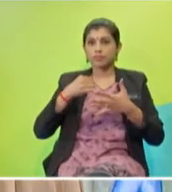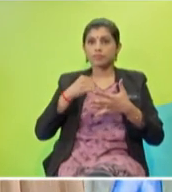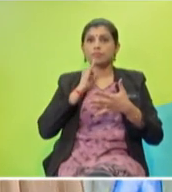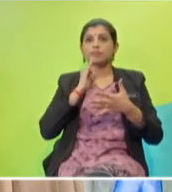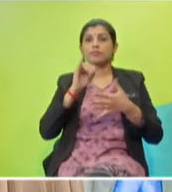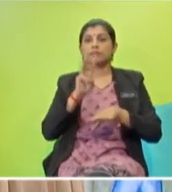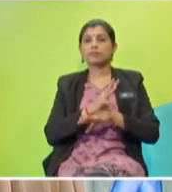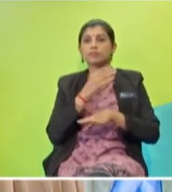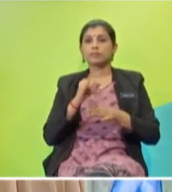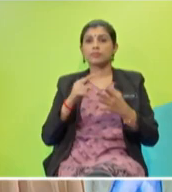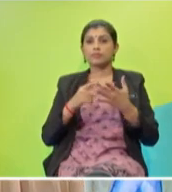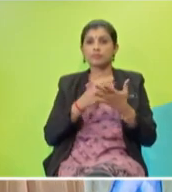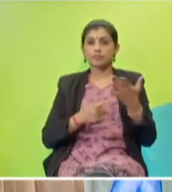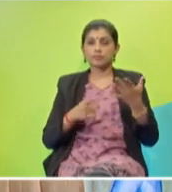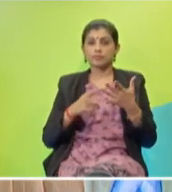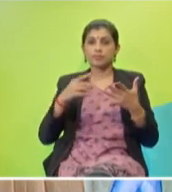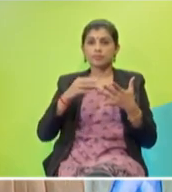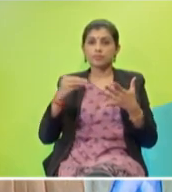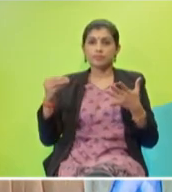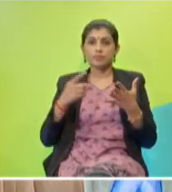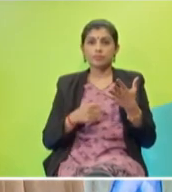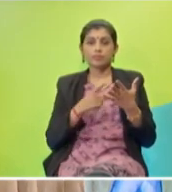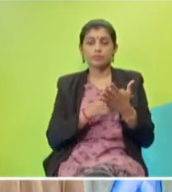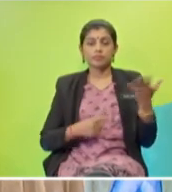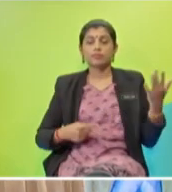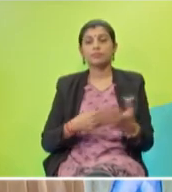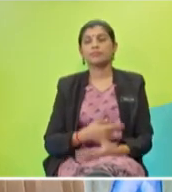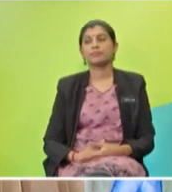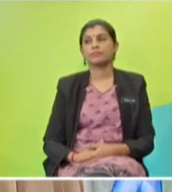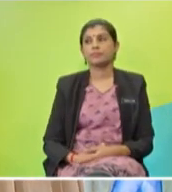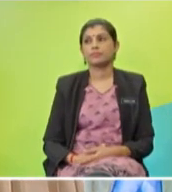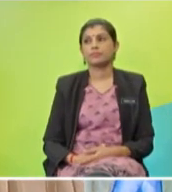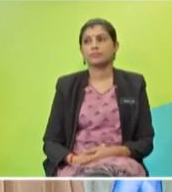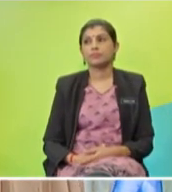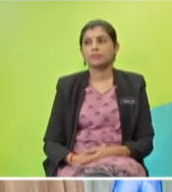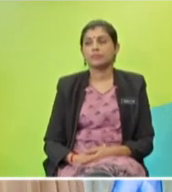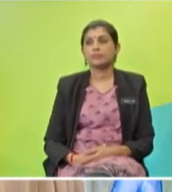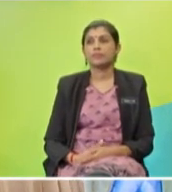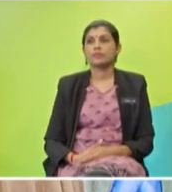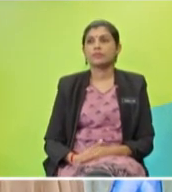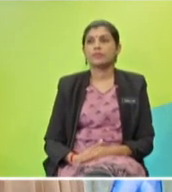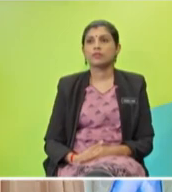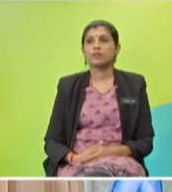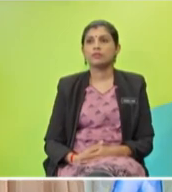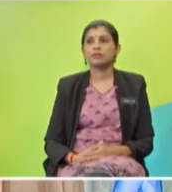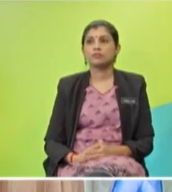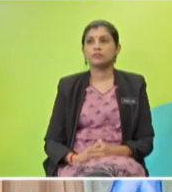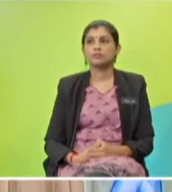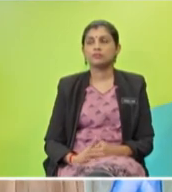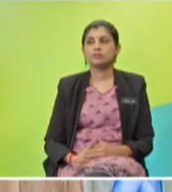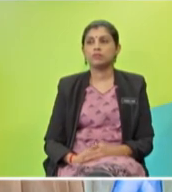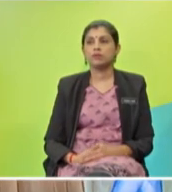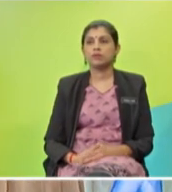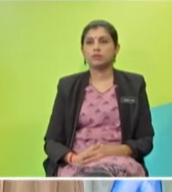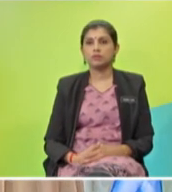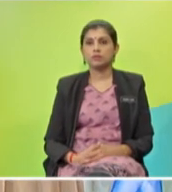wearing what? And the magic word today? And what? Okay, let's do this together. Those at